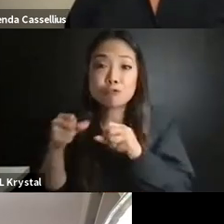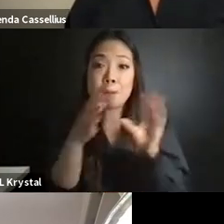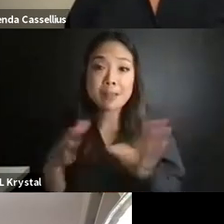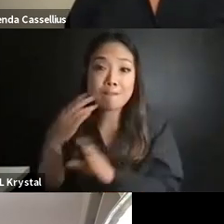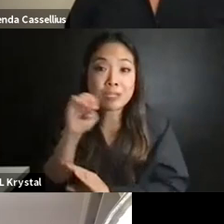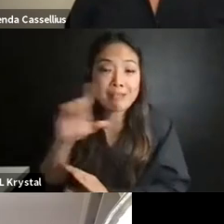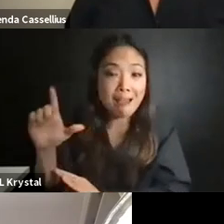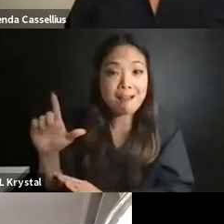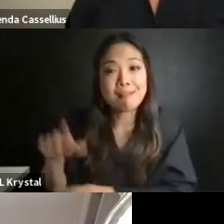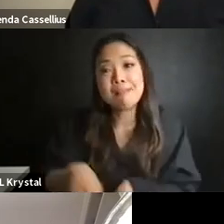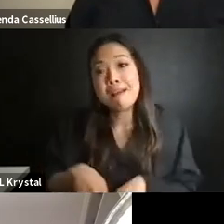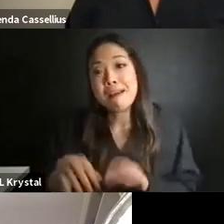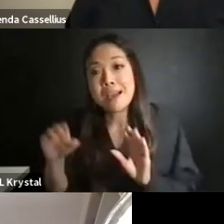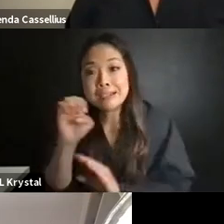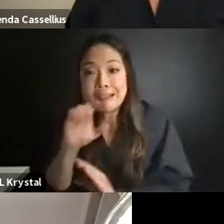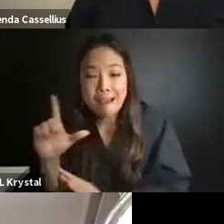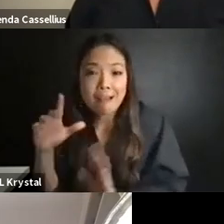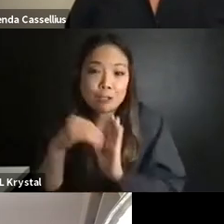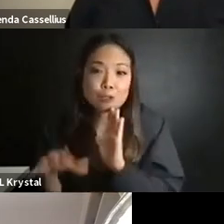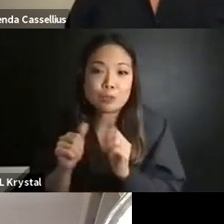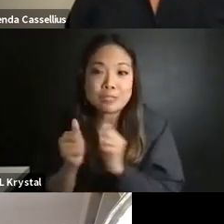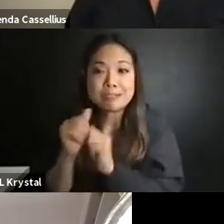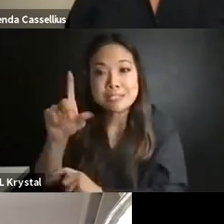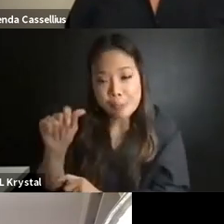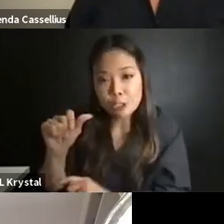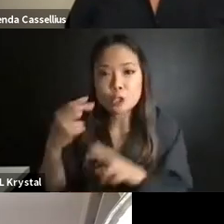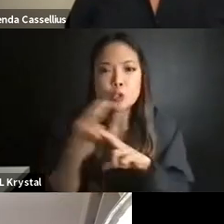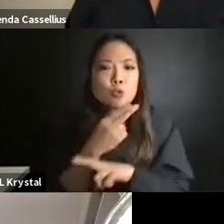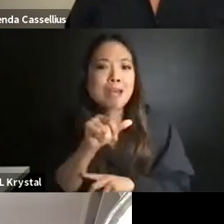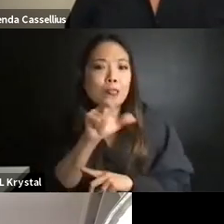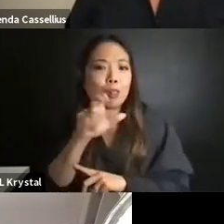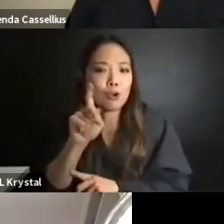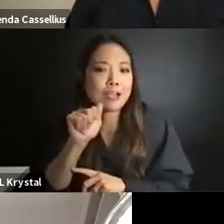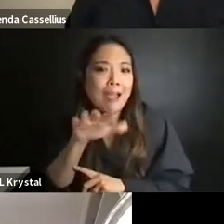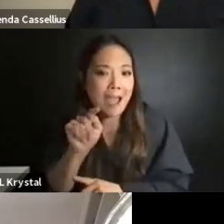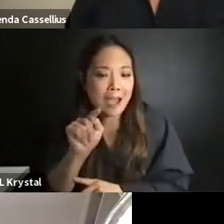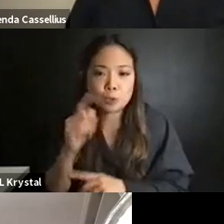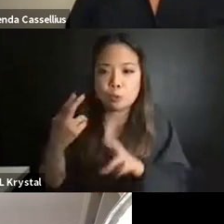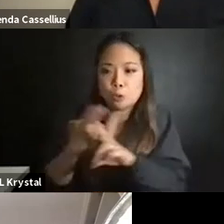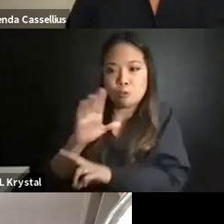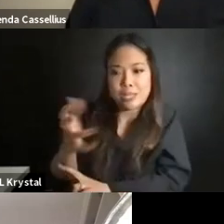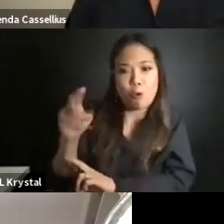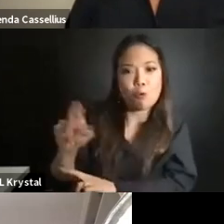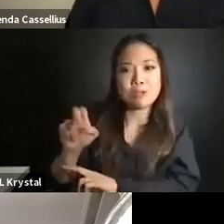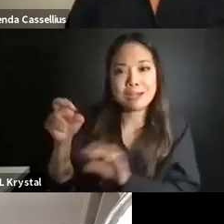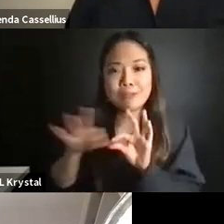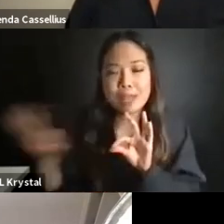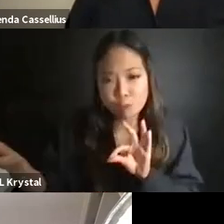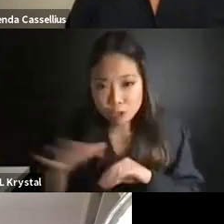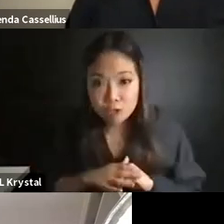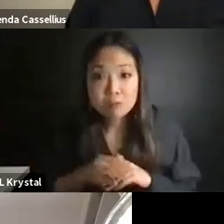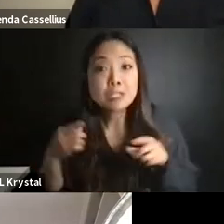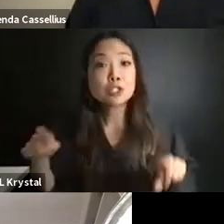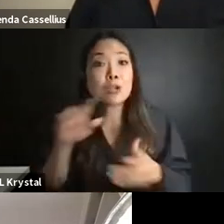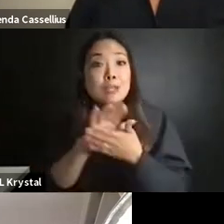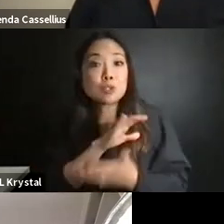advantage of the look at potential for using native language in this connection at the last school committee meeting i asked what guidance for